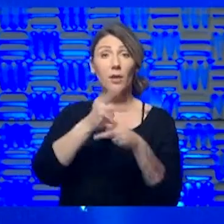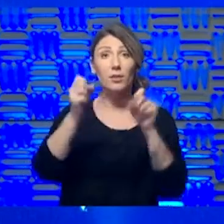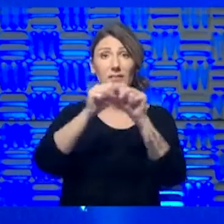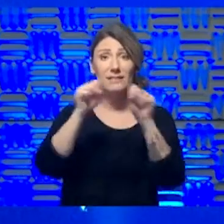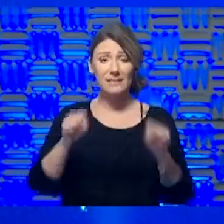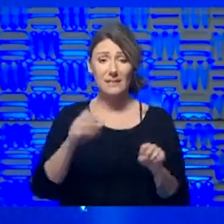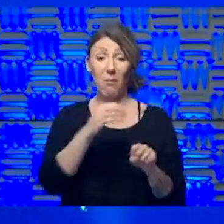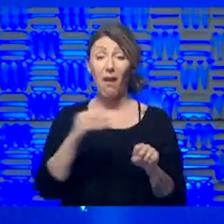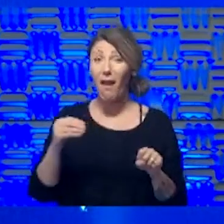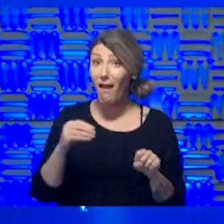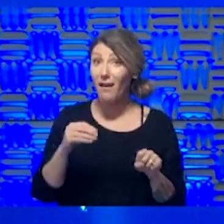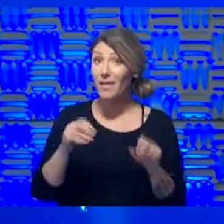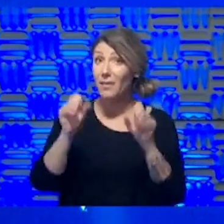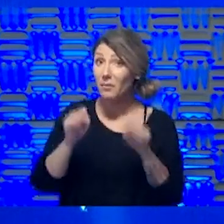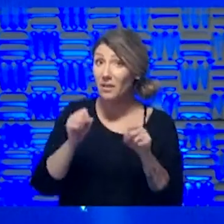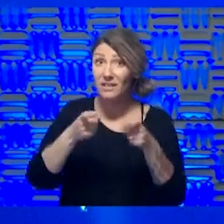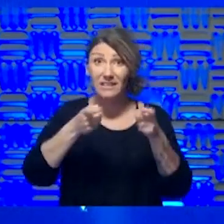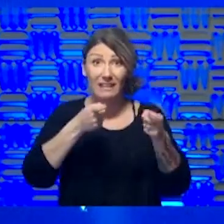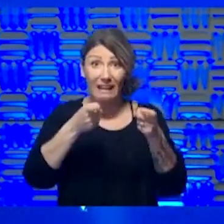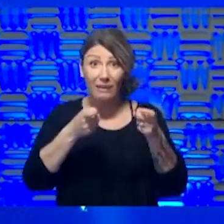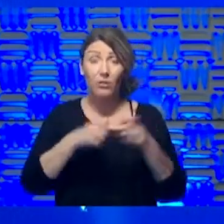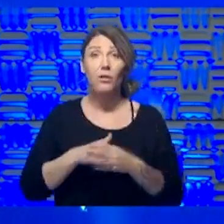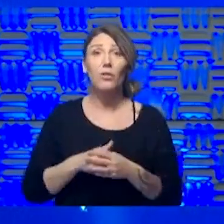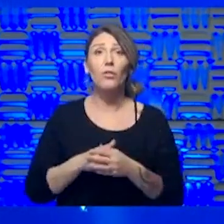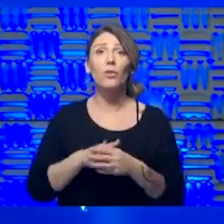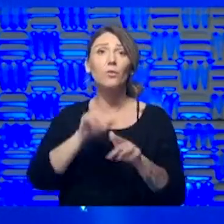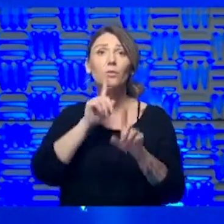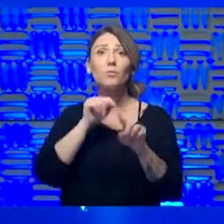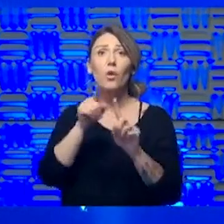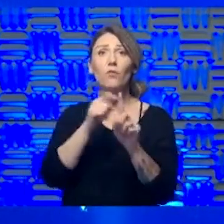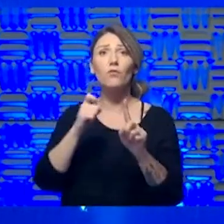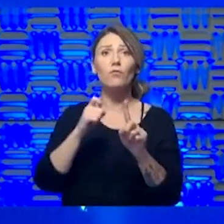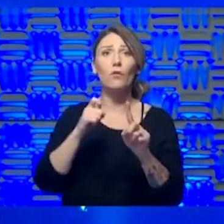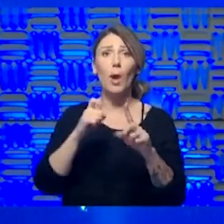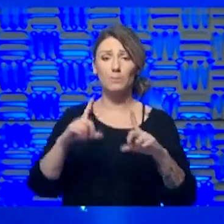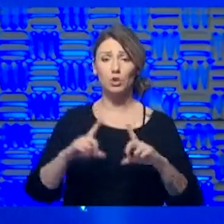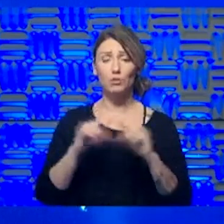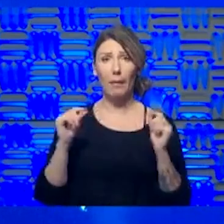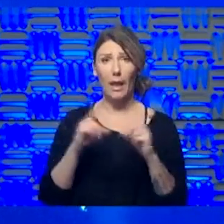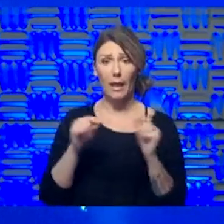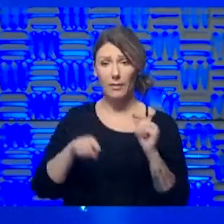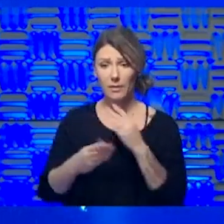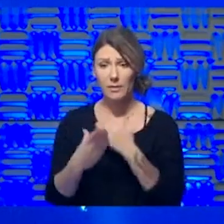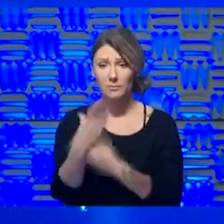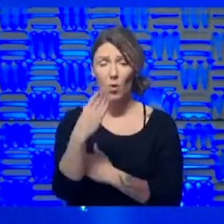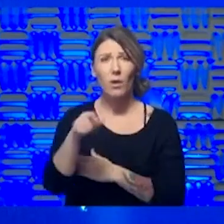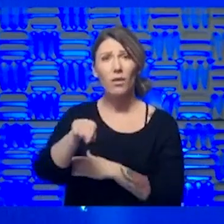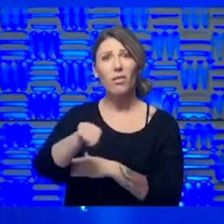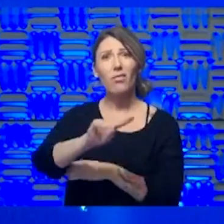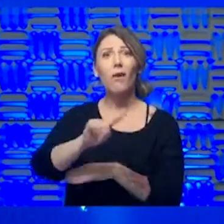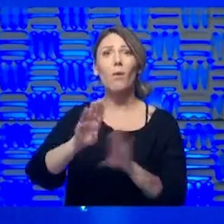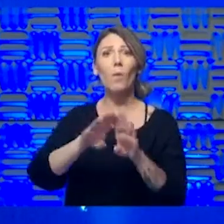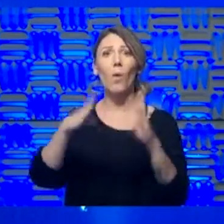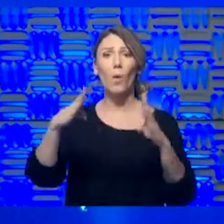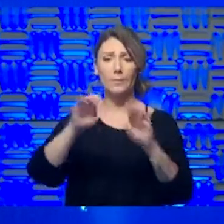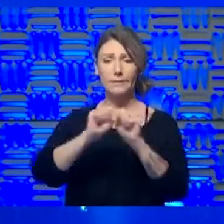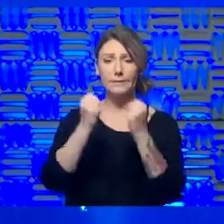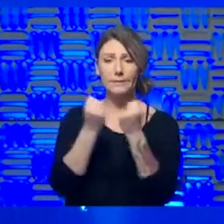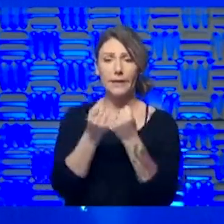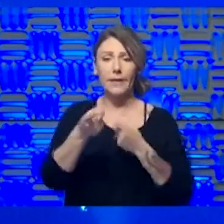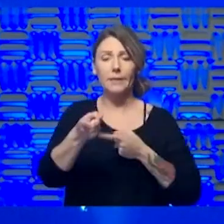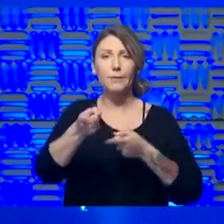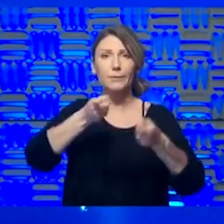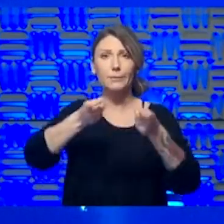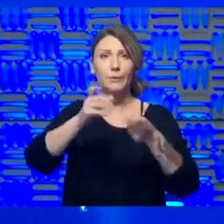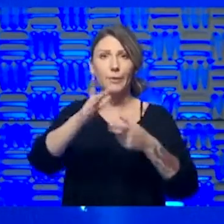to handle that. There was a report coming out of Japan this morning because they had reopened society and they had controlled their